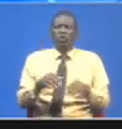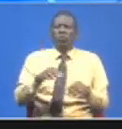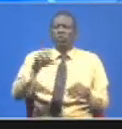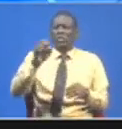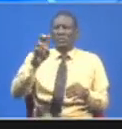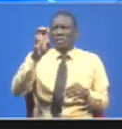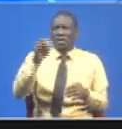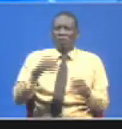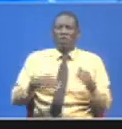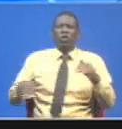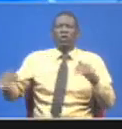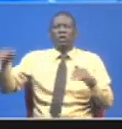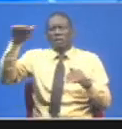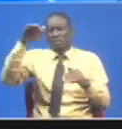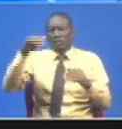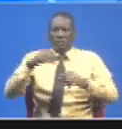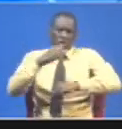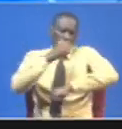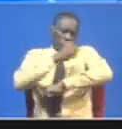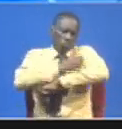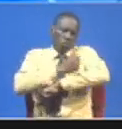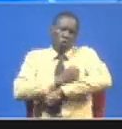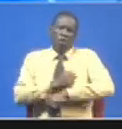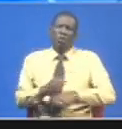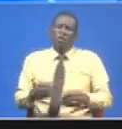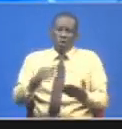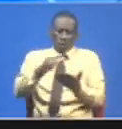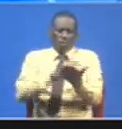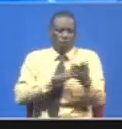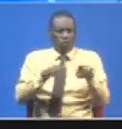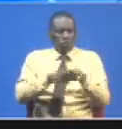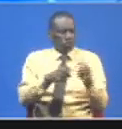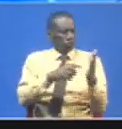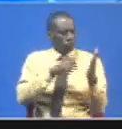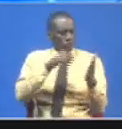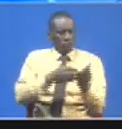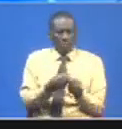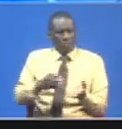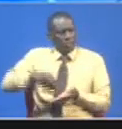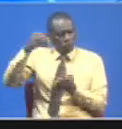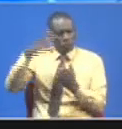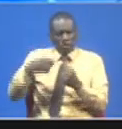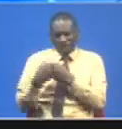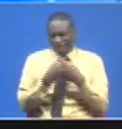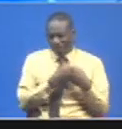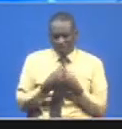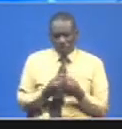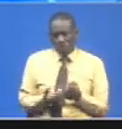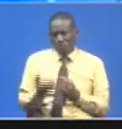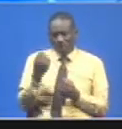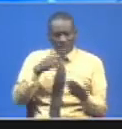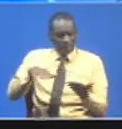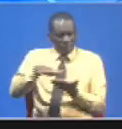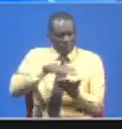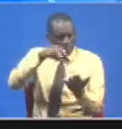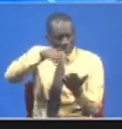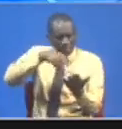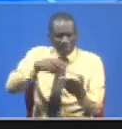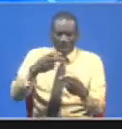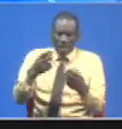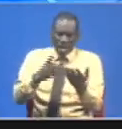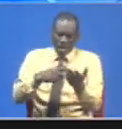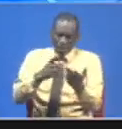while teacher shortages dominate the conversation, the report also reveals that many learners are struggling to grasp basic reading and math